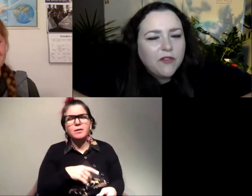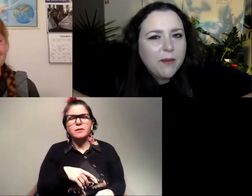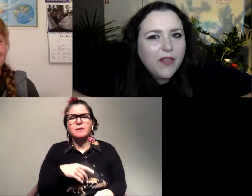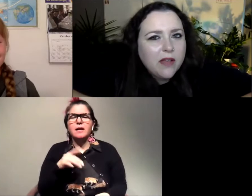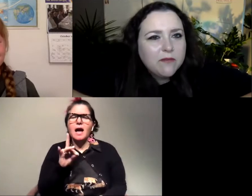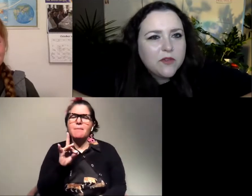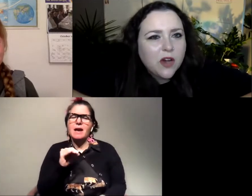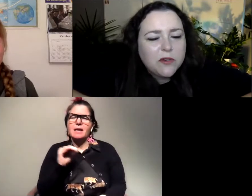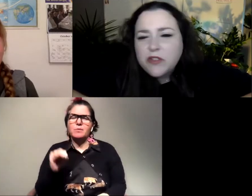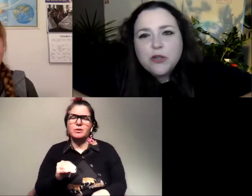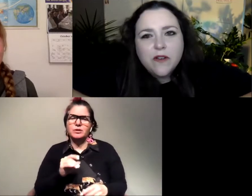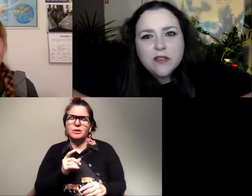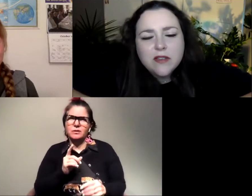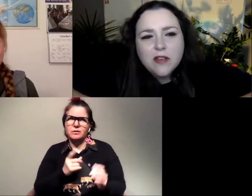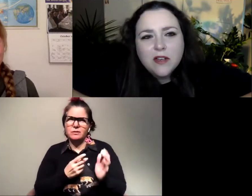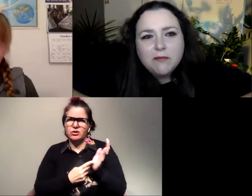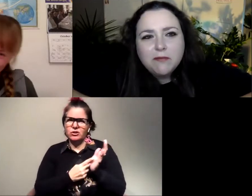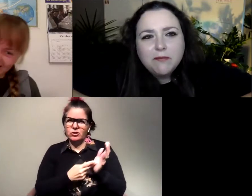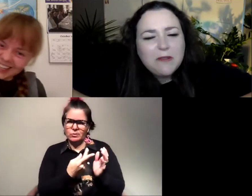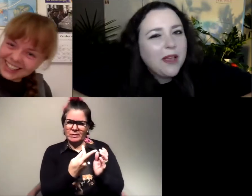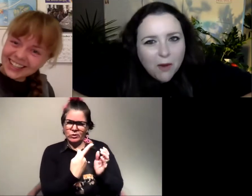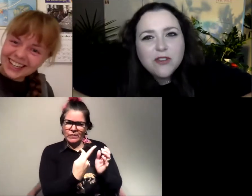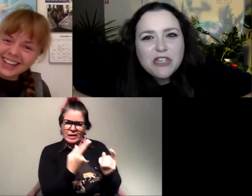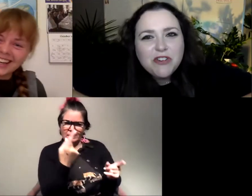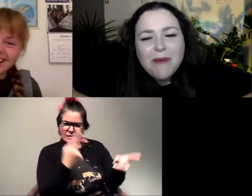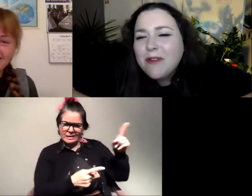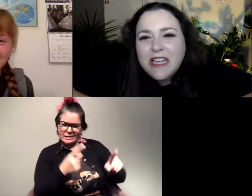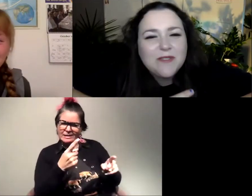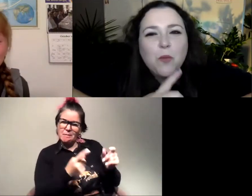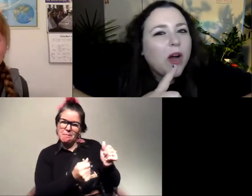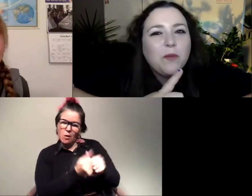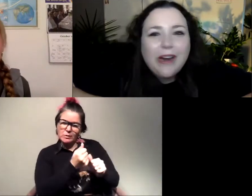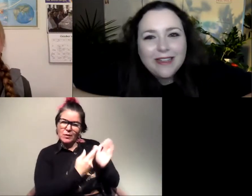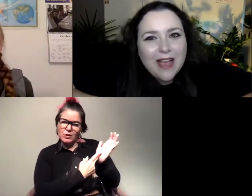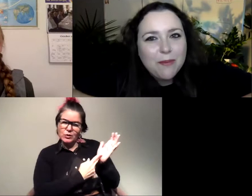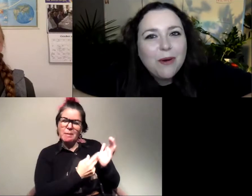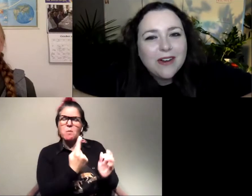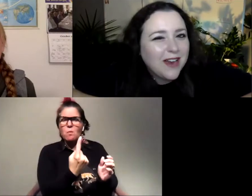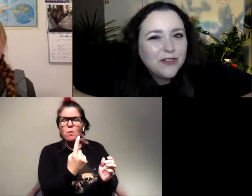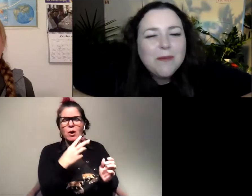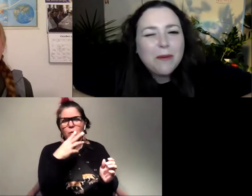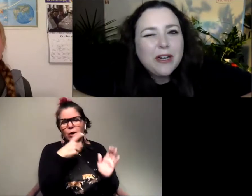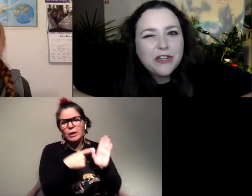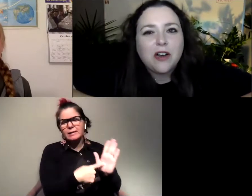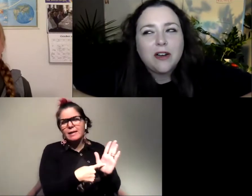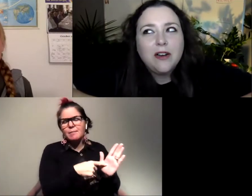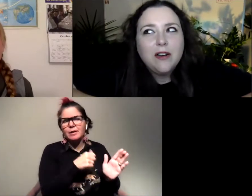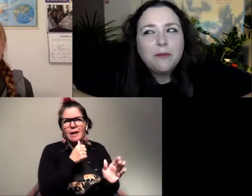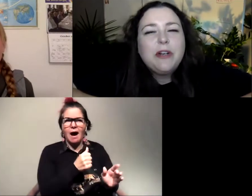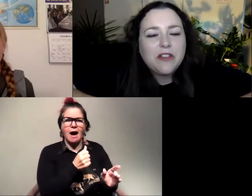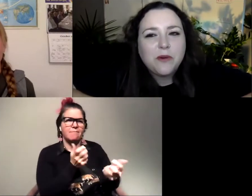80% confident about that. So between the two of us, it's probably mostly true. Maybe there's like one weird example where it's not true, but I'm pretty